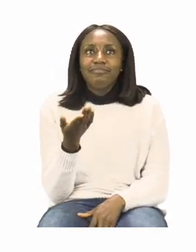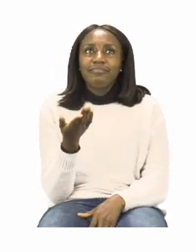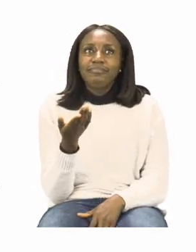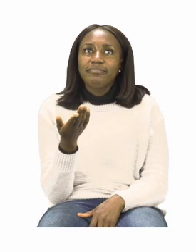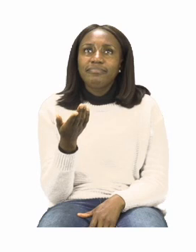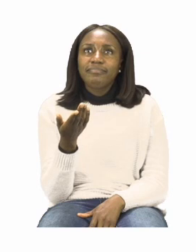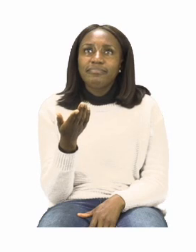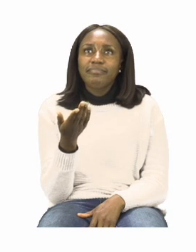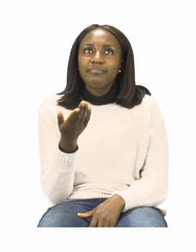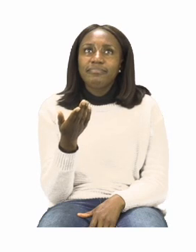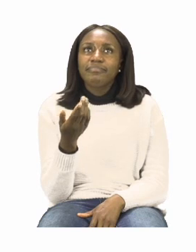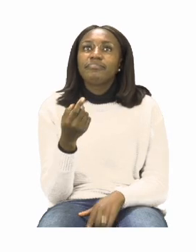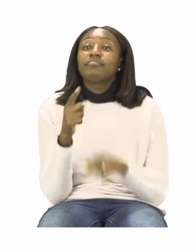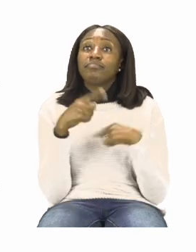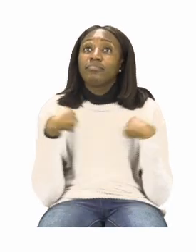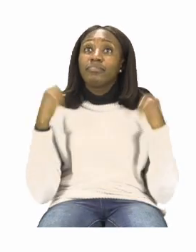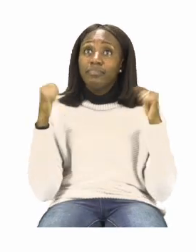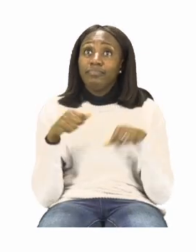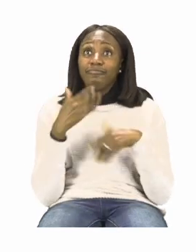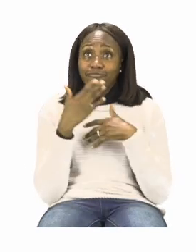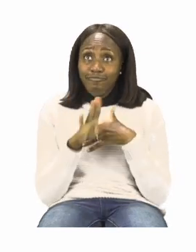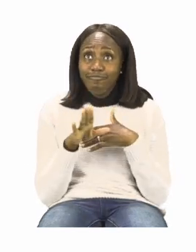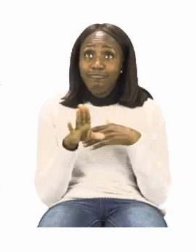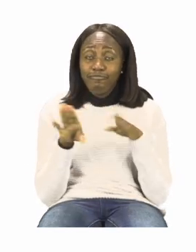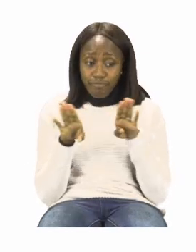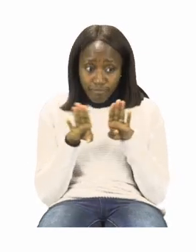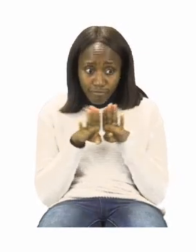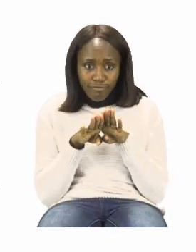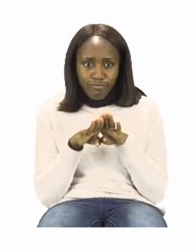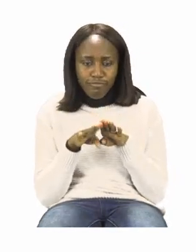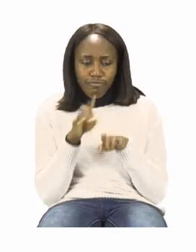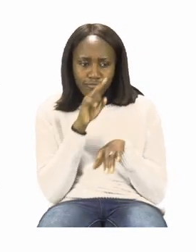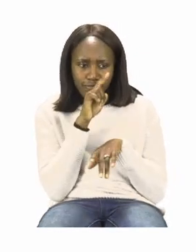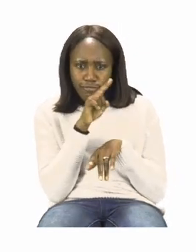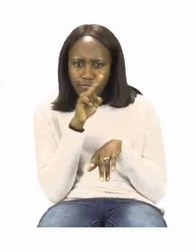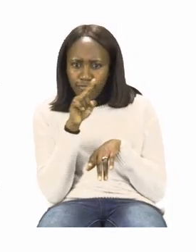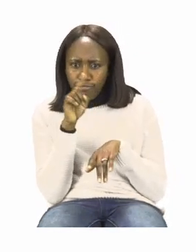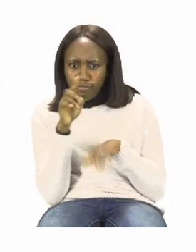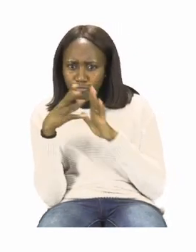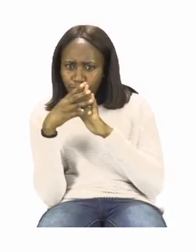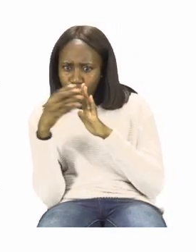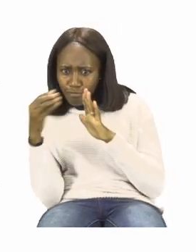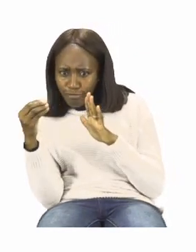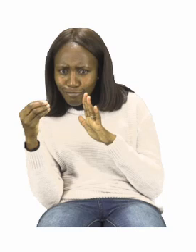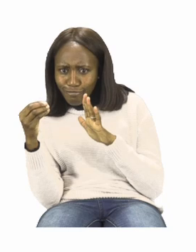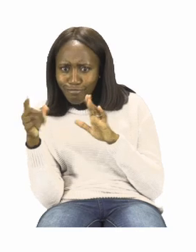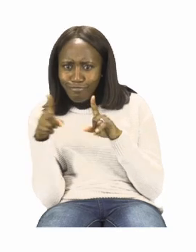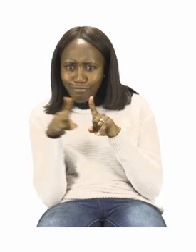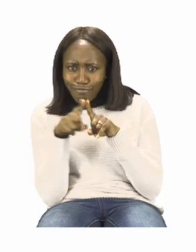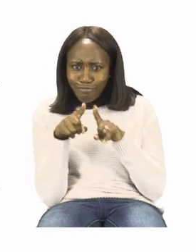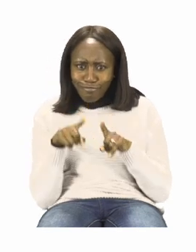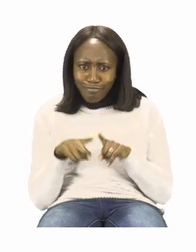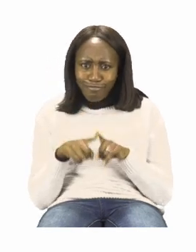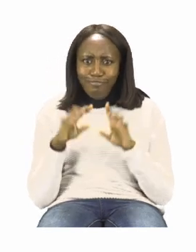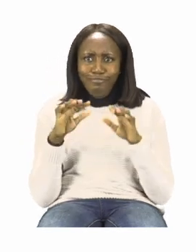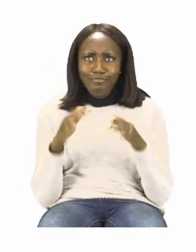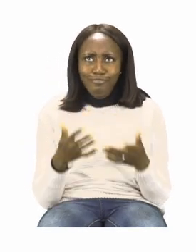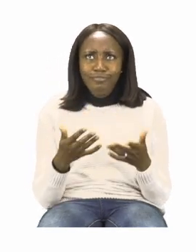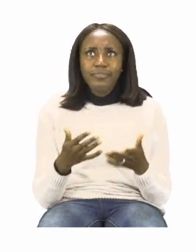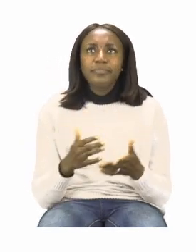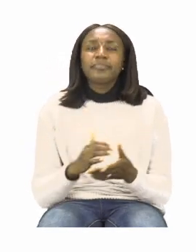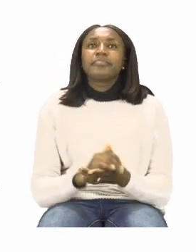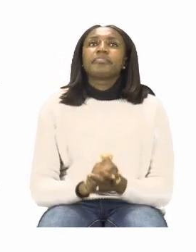we have to complete the pattern. Okay. Now, I